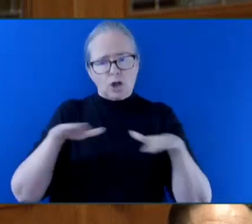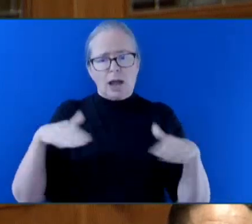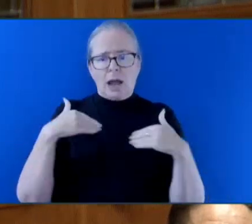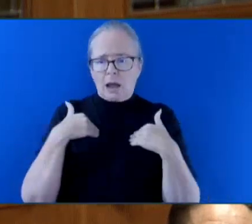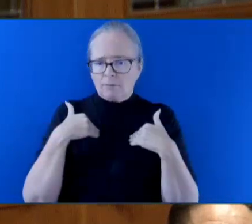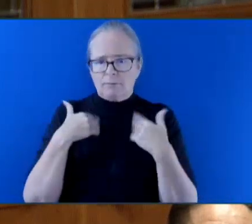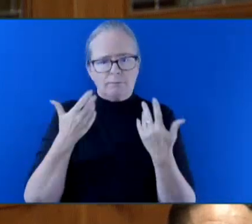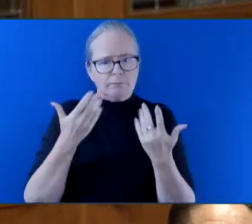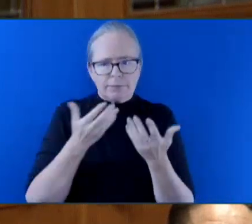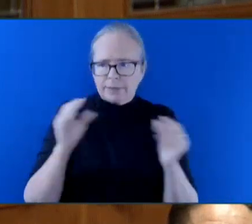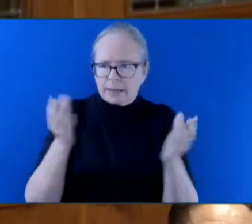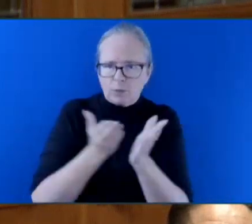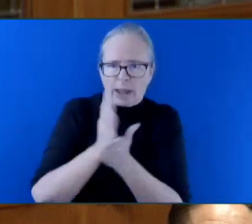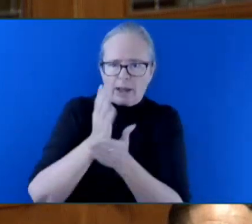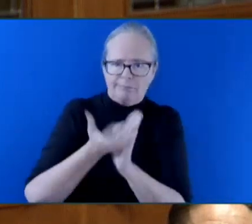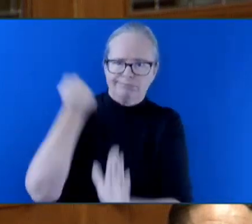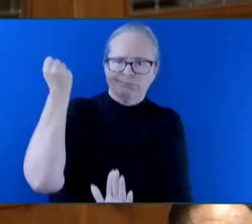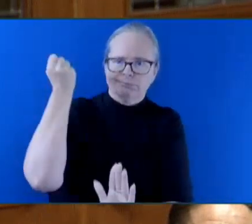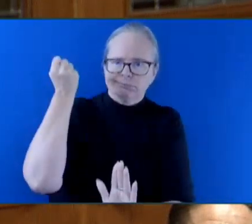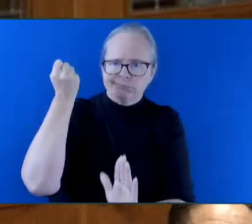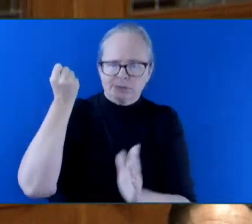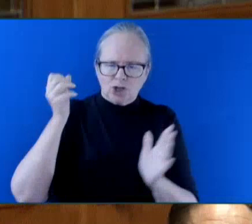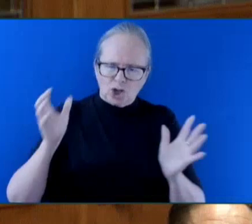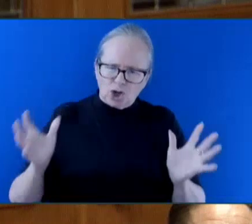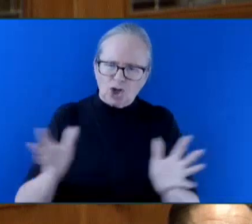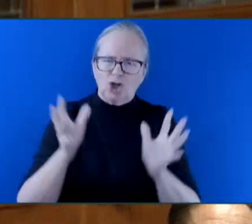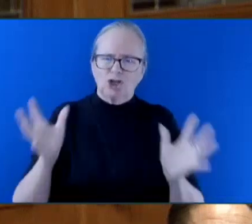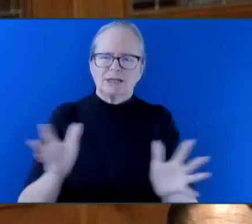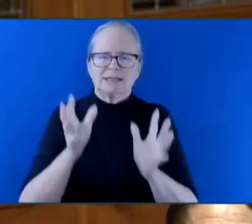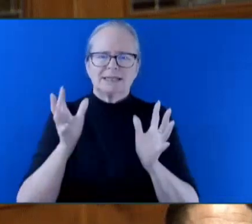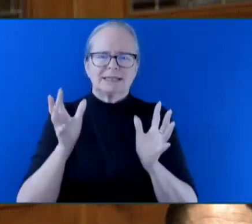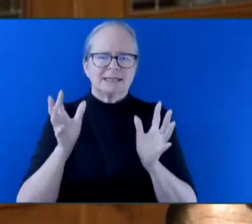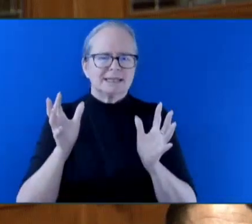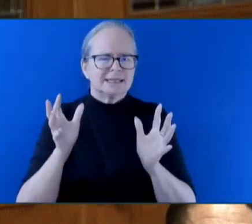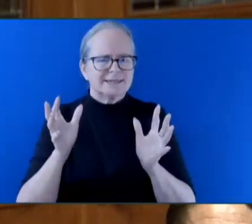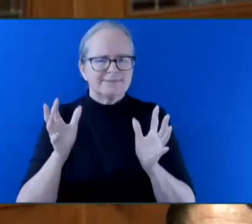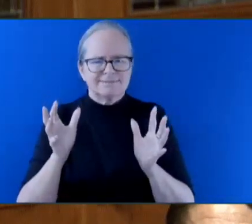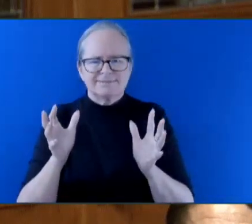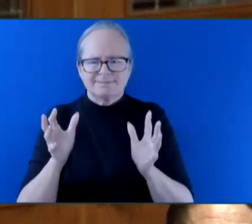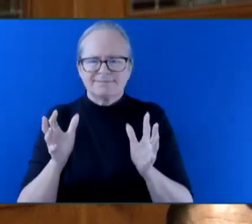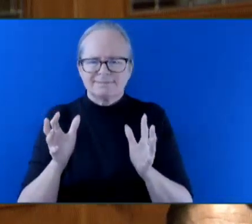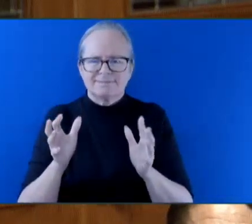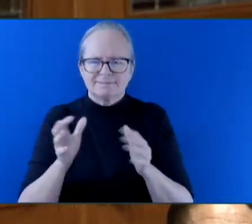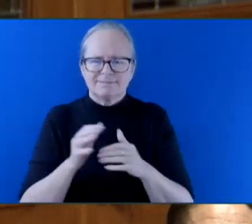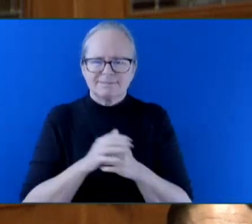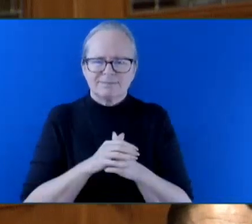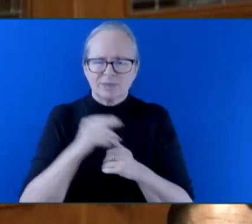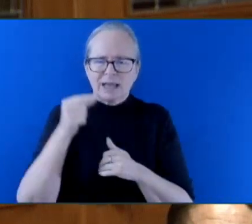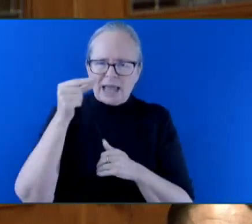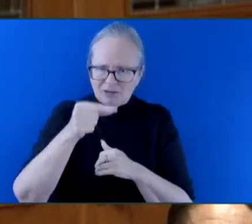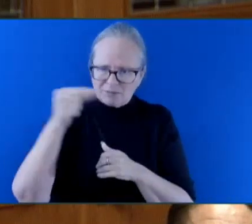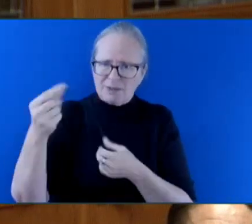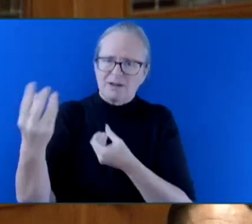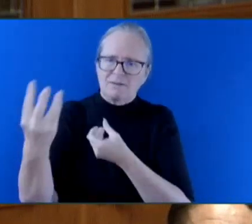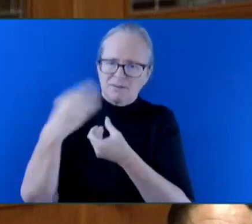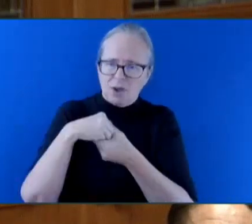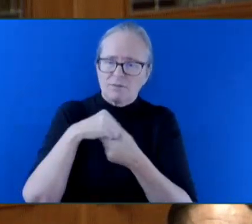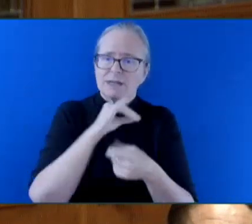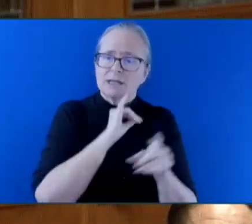to essential resources and to focus on the diplomatic solutions that can bring an end to the escalation of